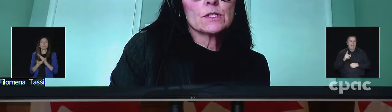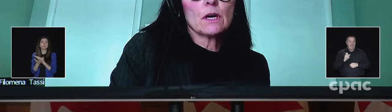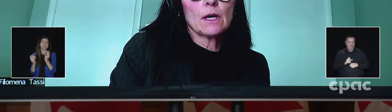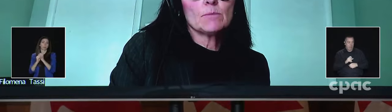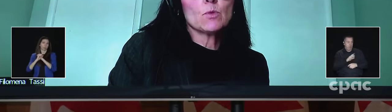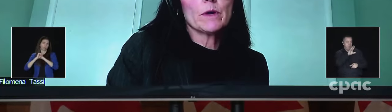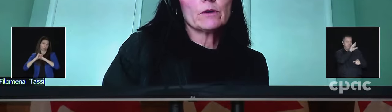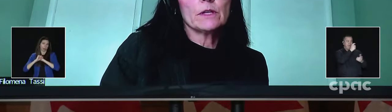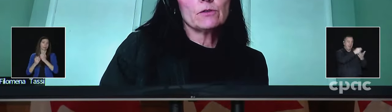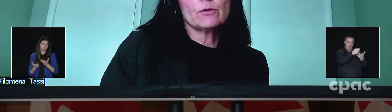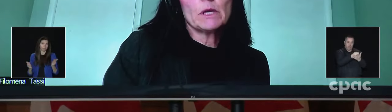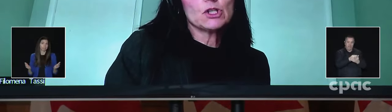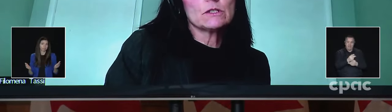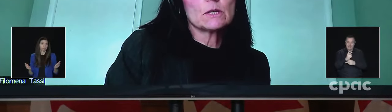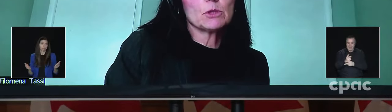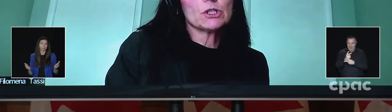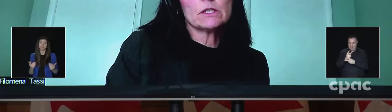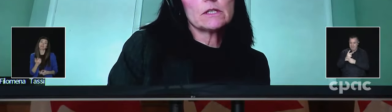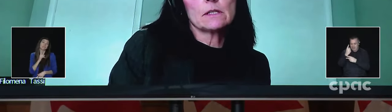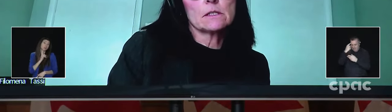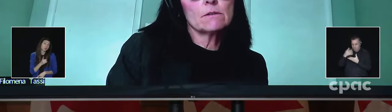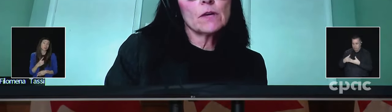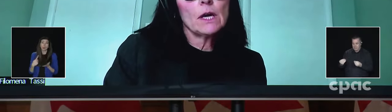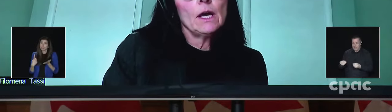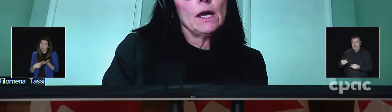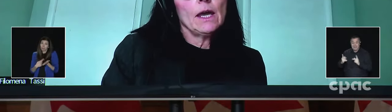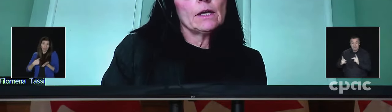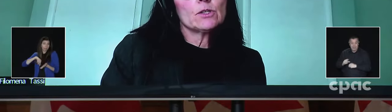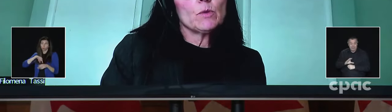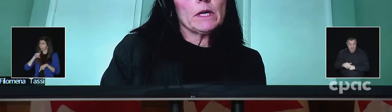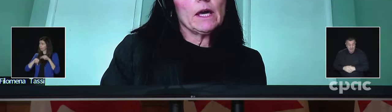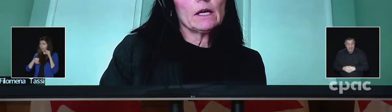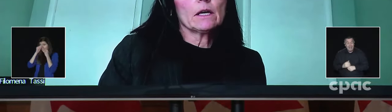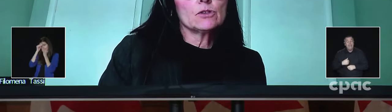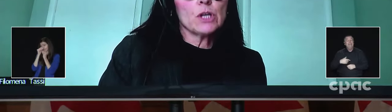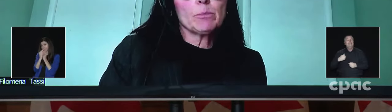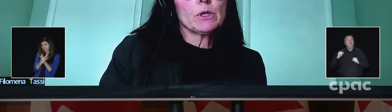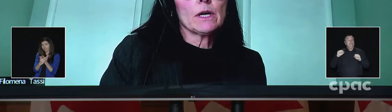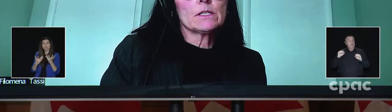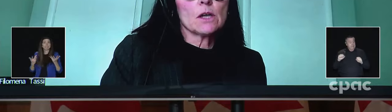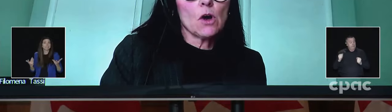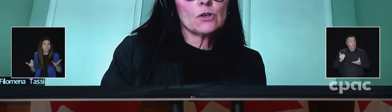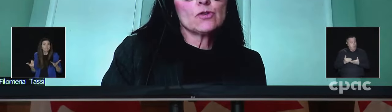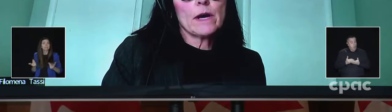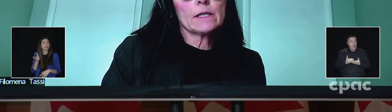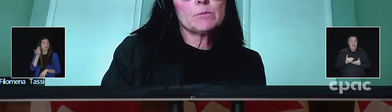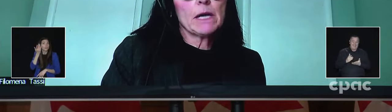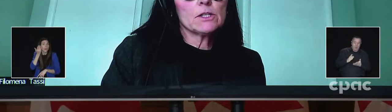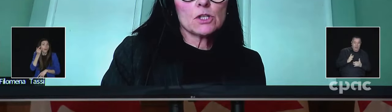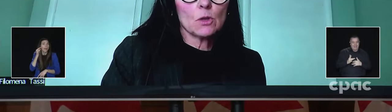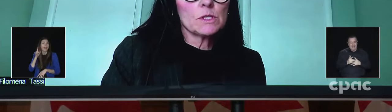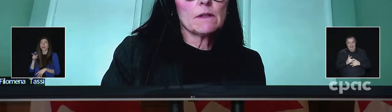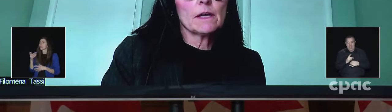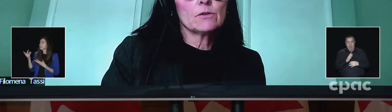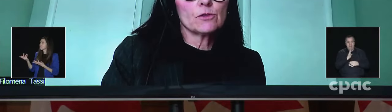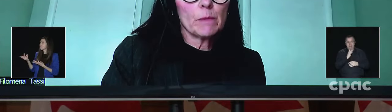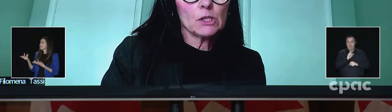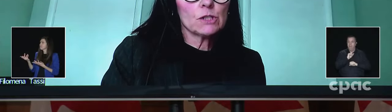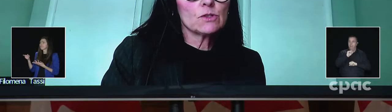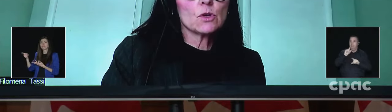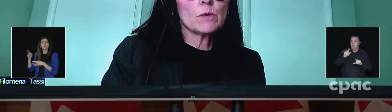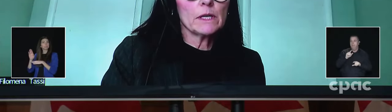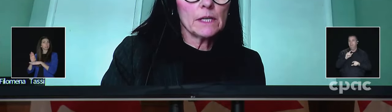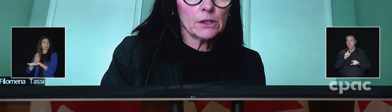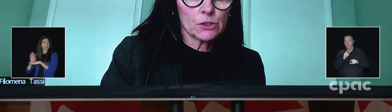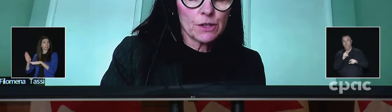course, times where the information is commercially sensitive and we can't jeopardize the contract by disclosing that